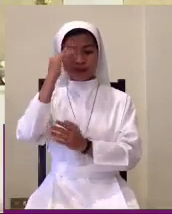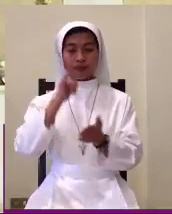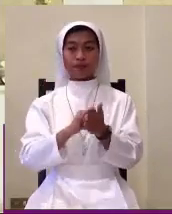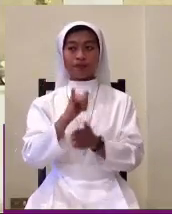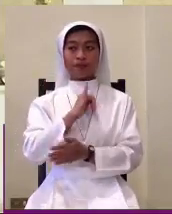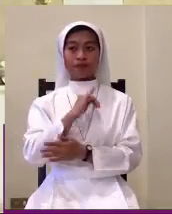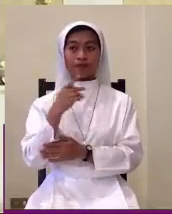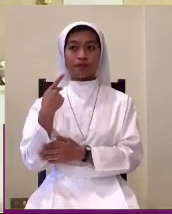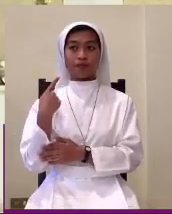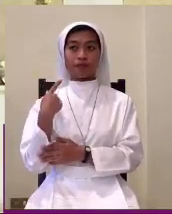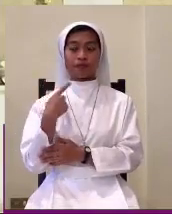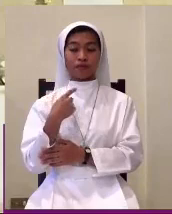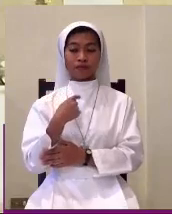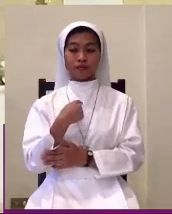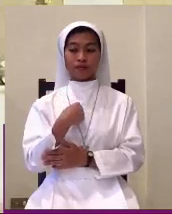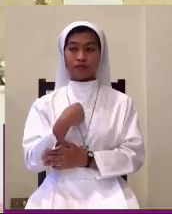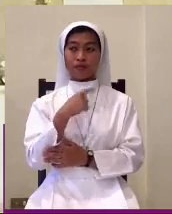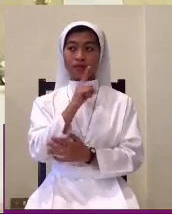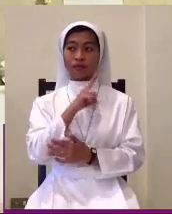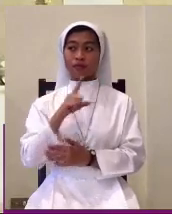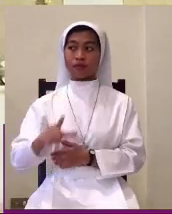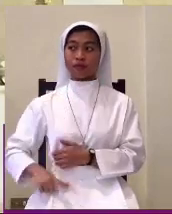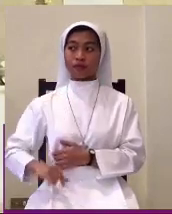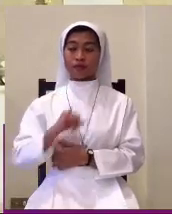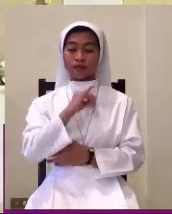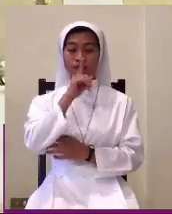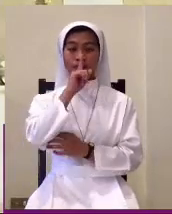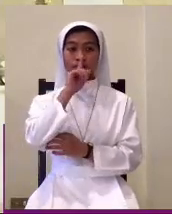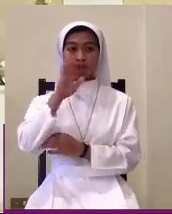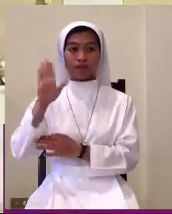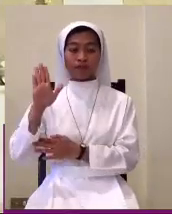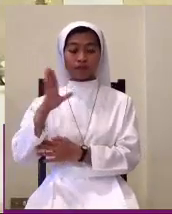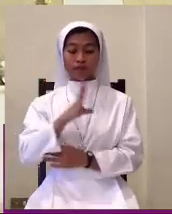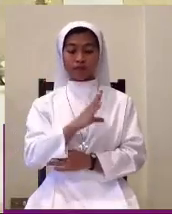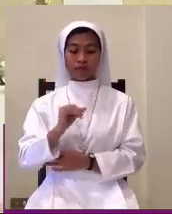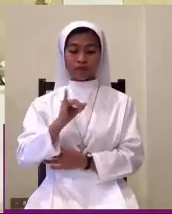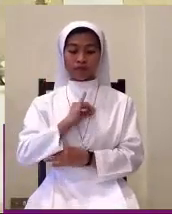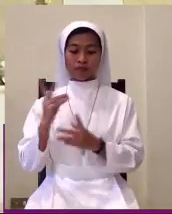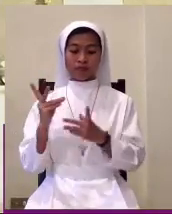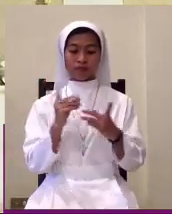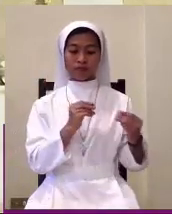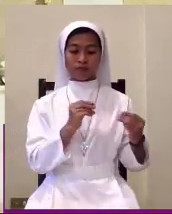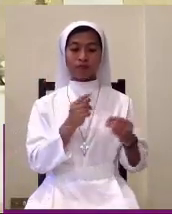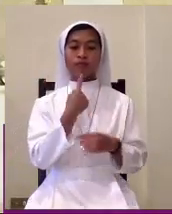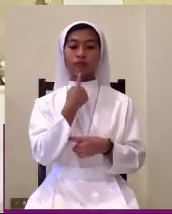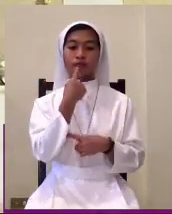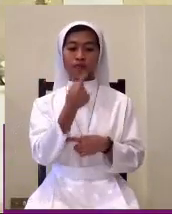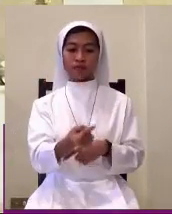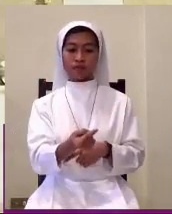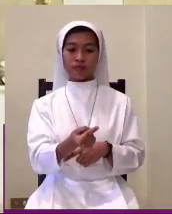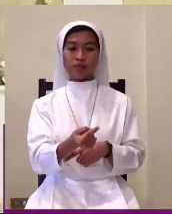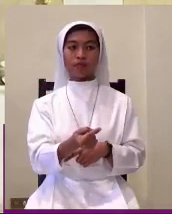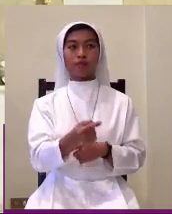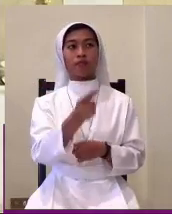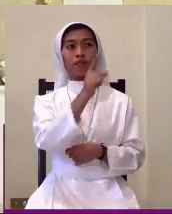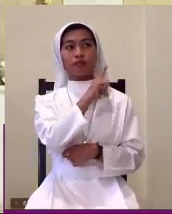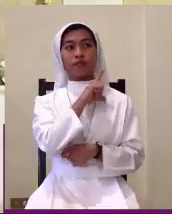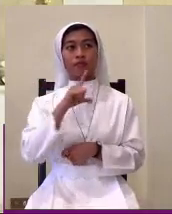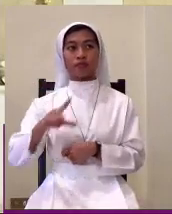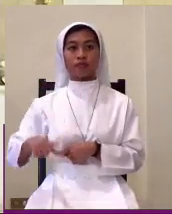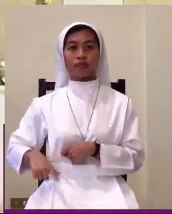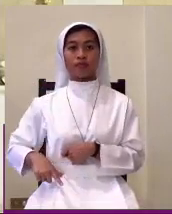am the Lord. I have promised, and I will do it, says the Lord.